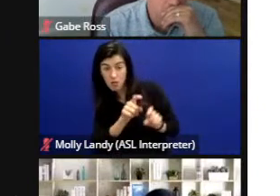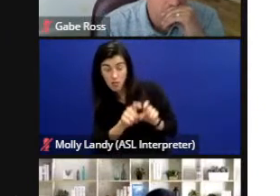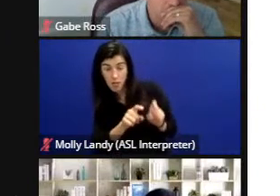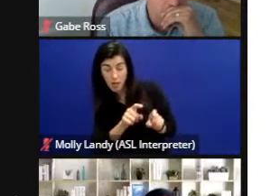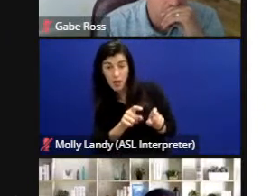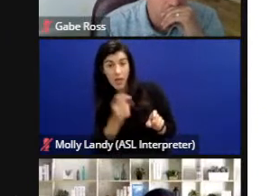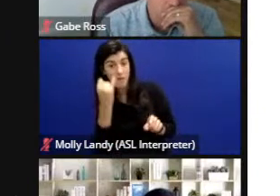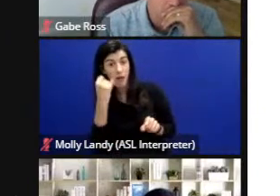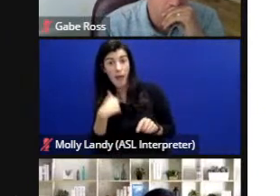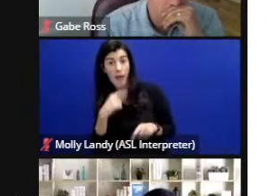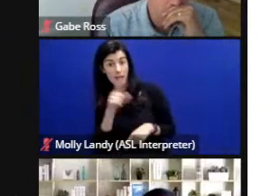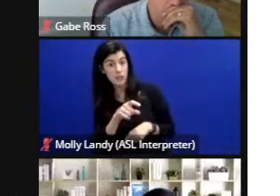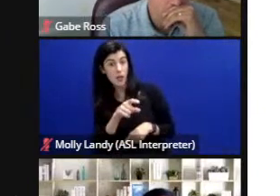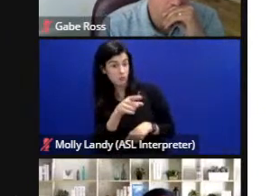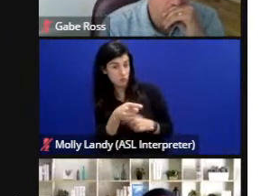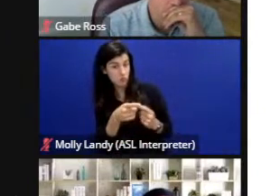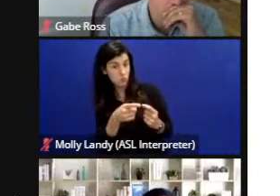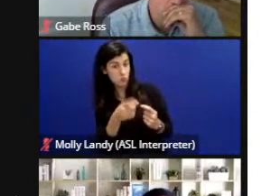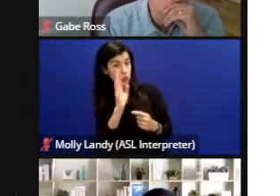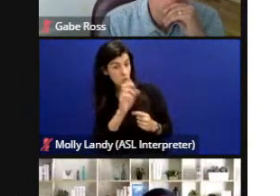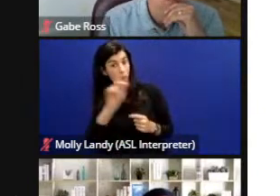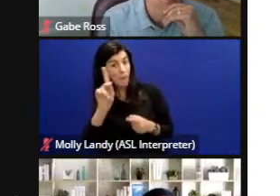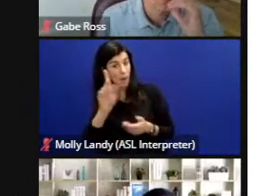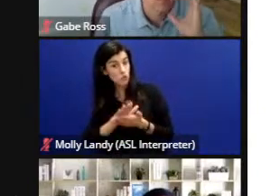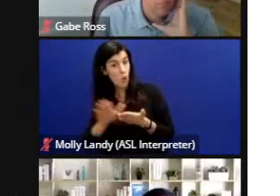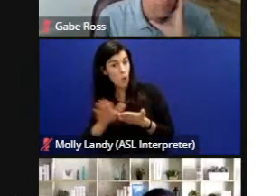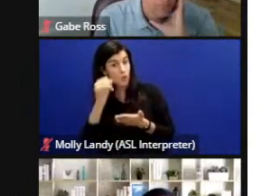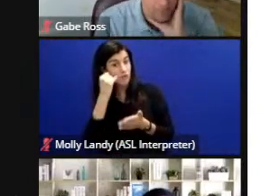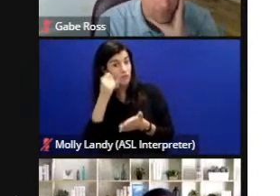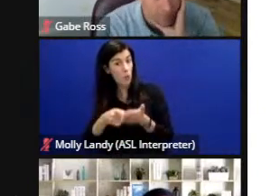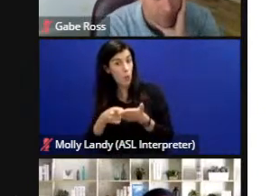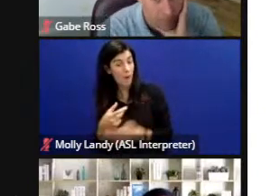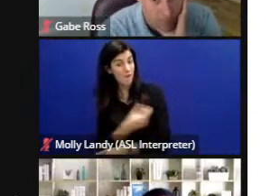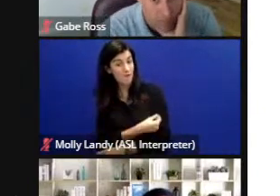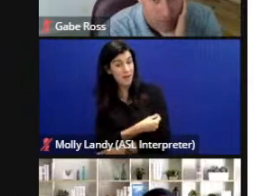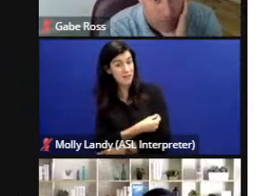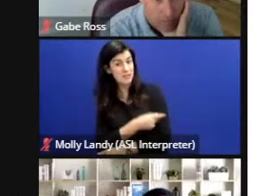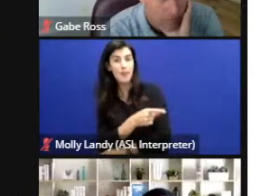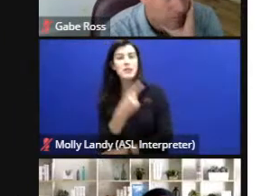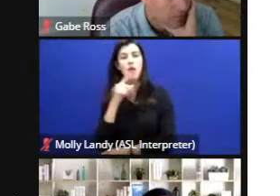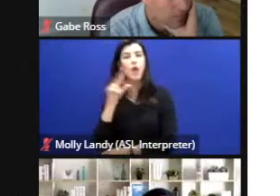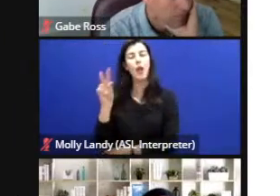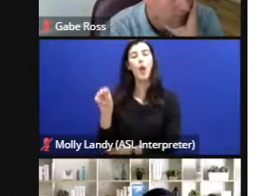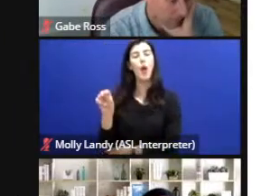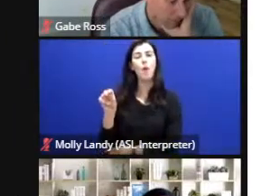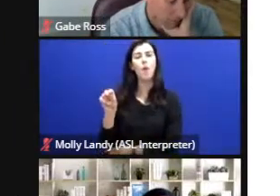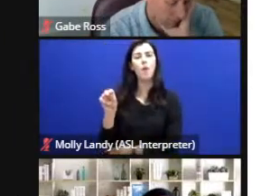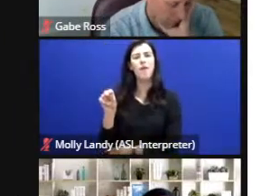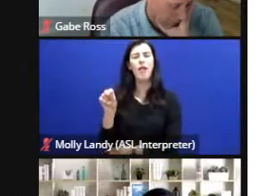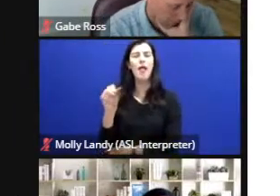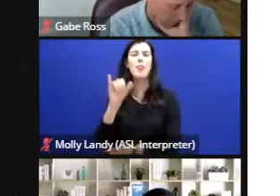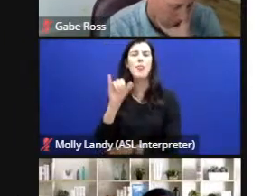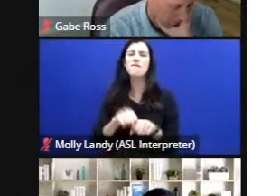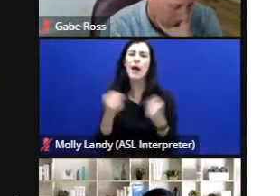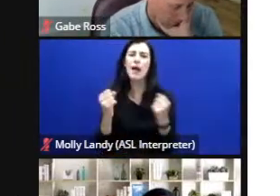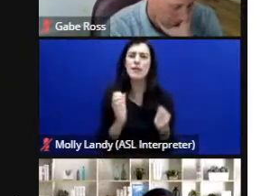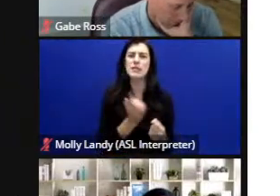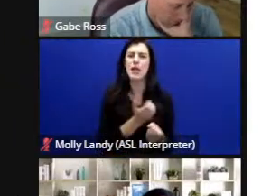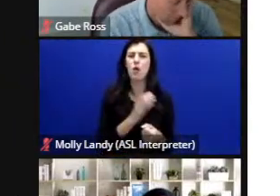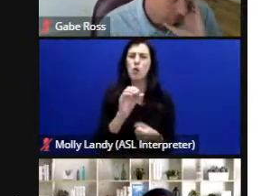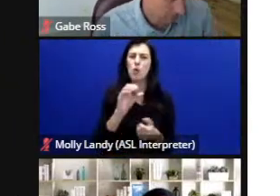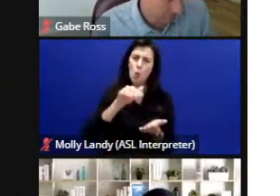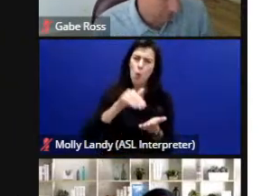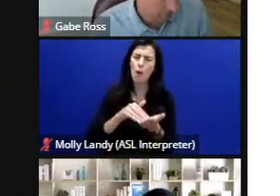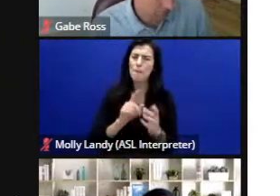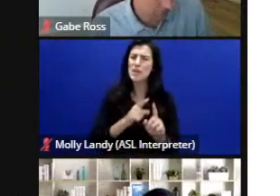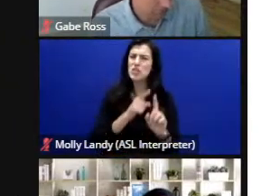they have told me no. This goes back to the core of our college mission. It's to educate students. It is not to require them